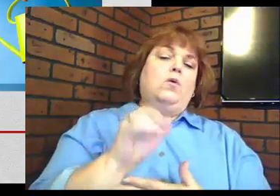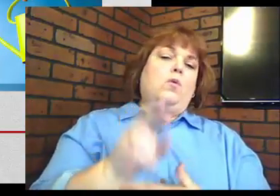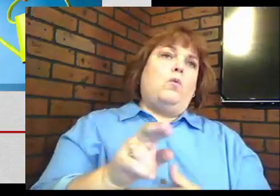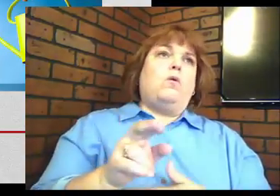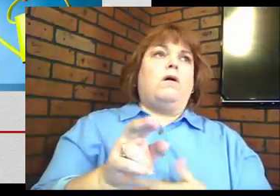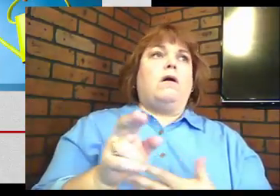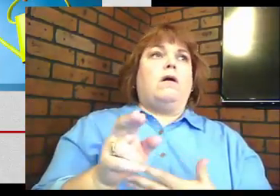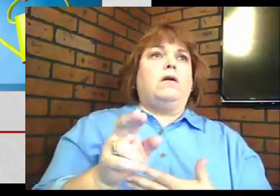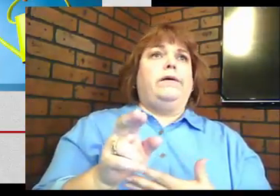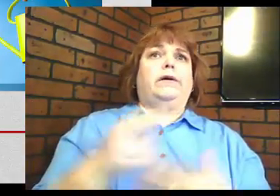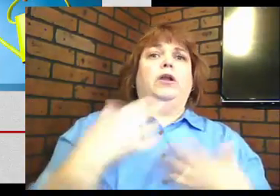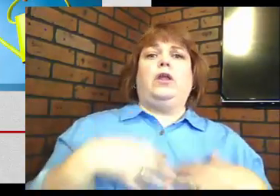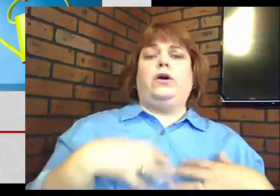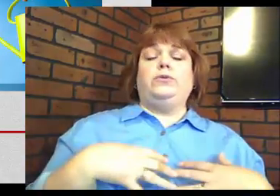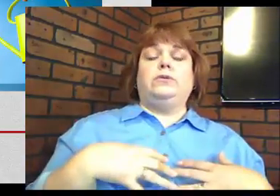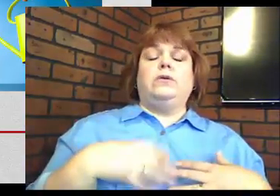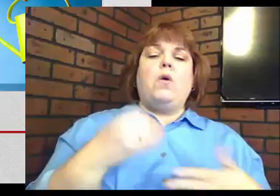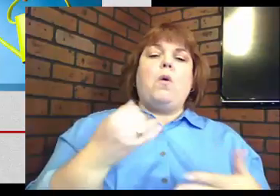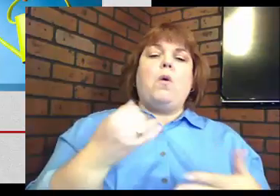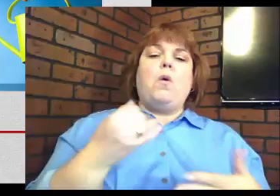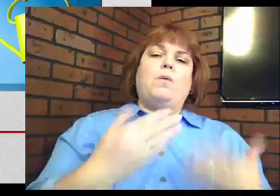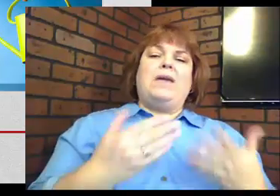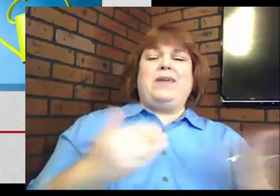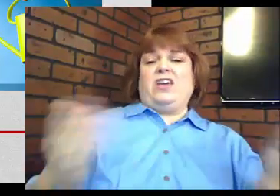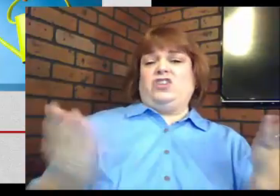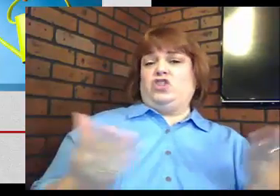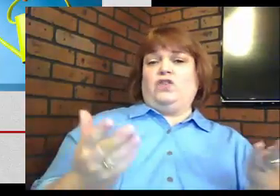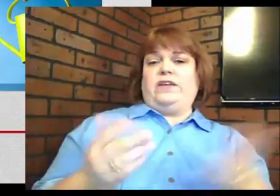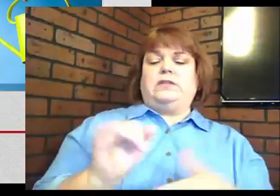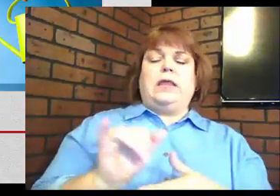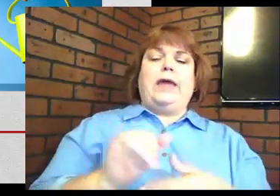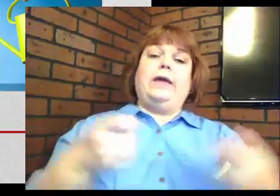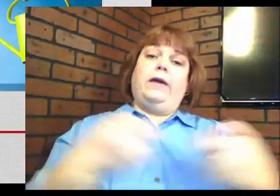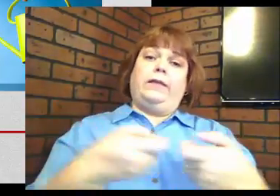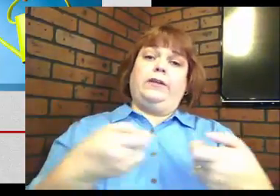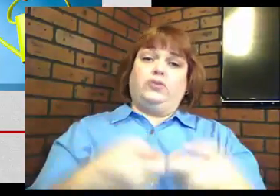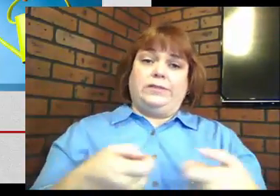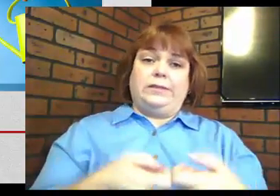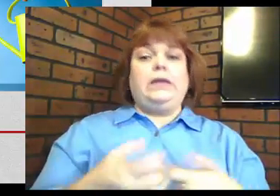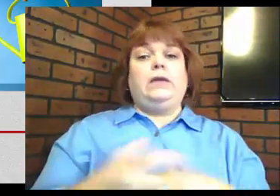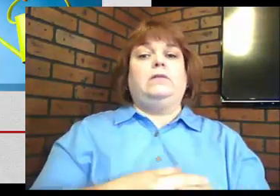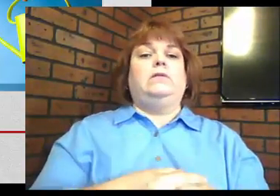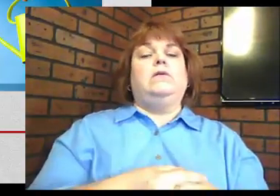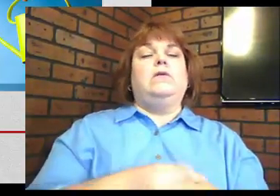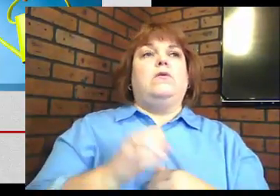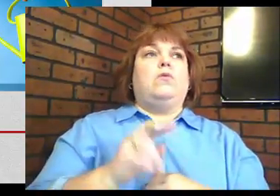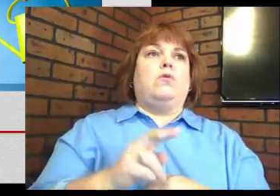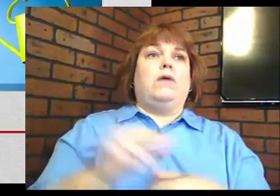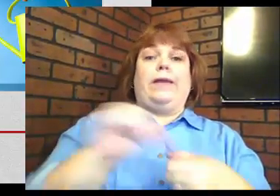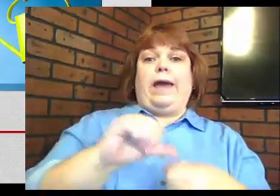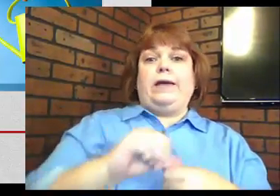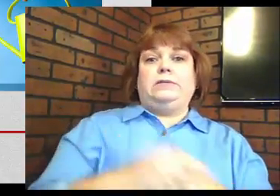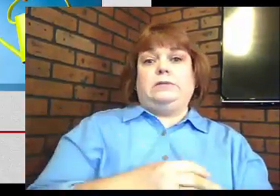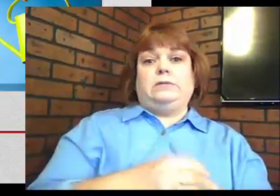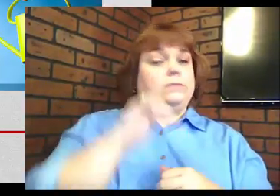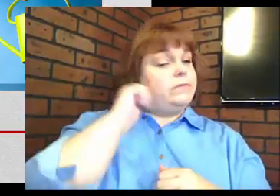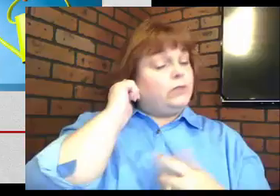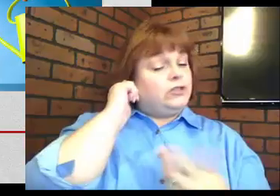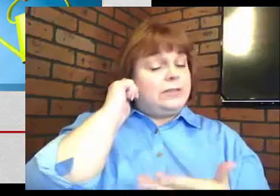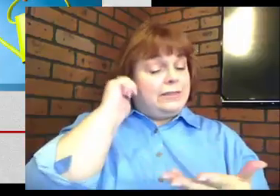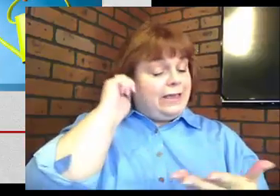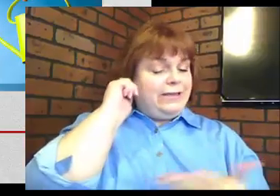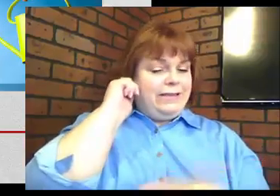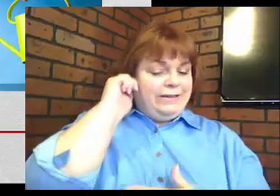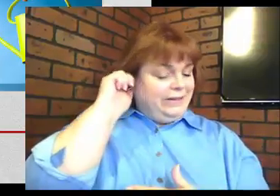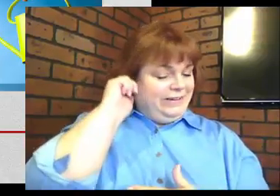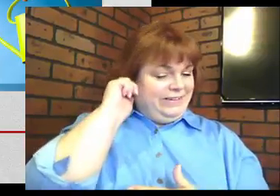pour water on a plant, what happens? The effect? The plant will grow.